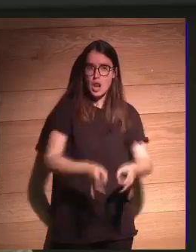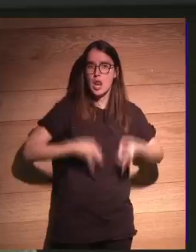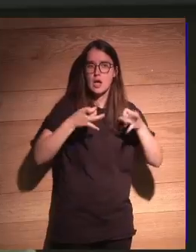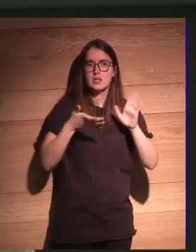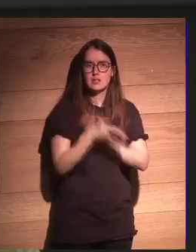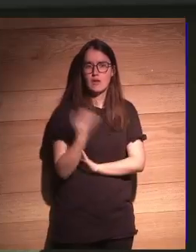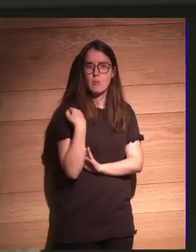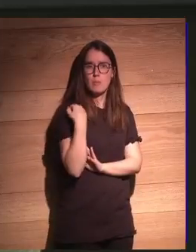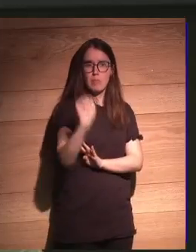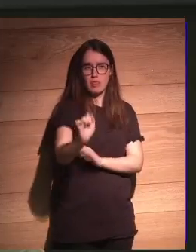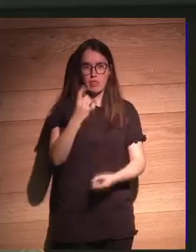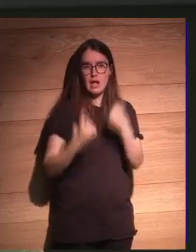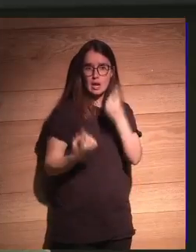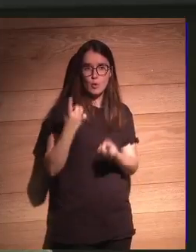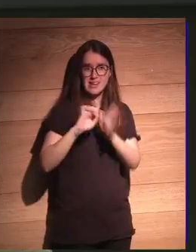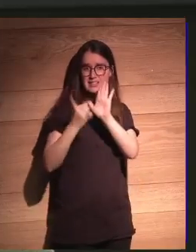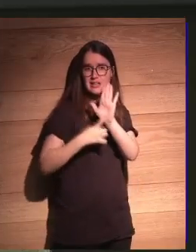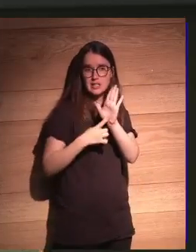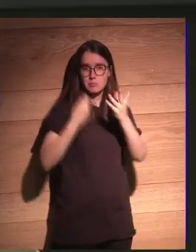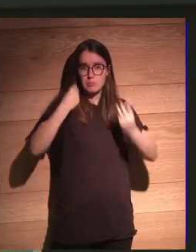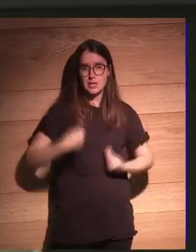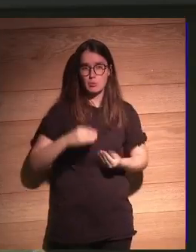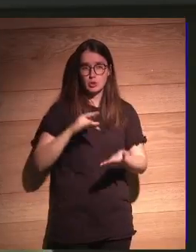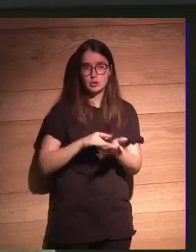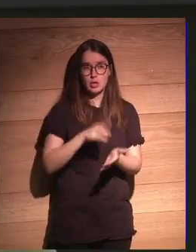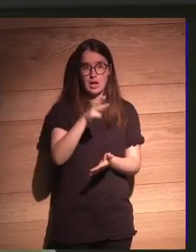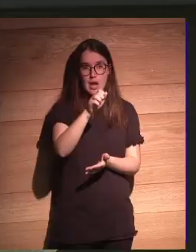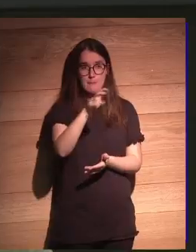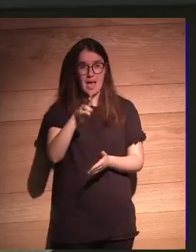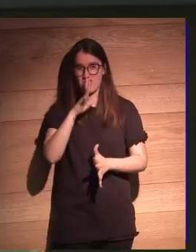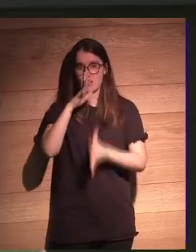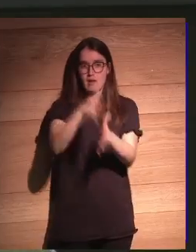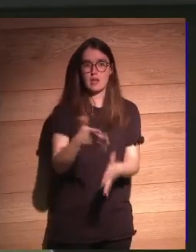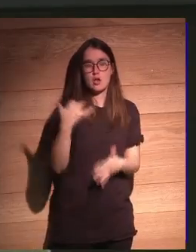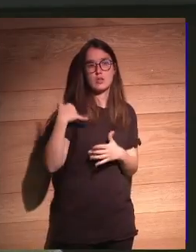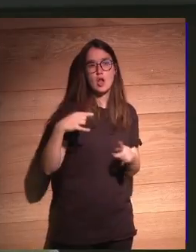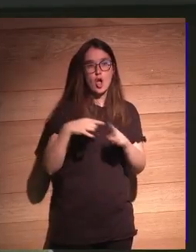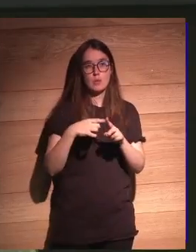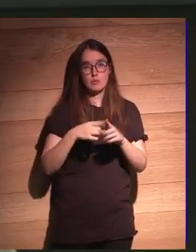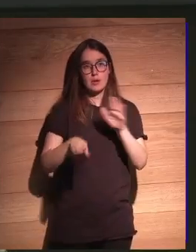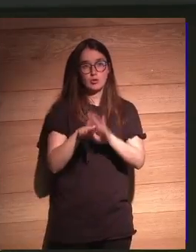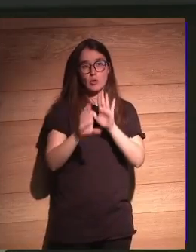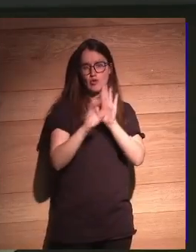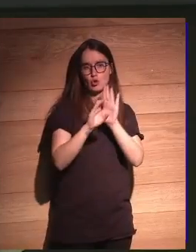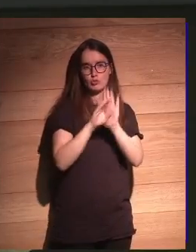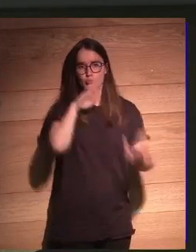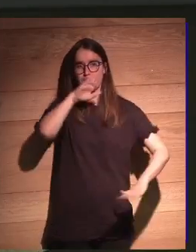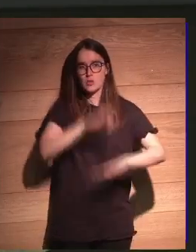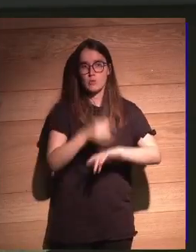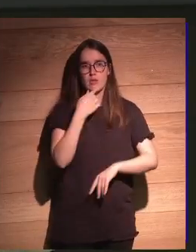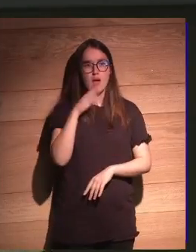before. So we have to disobey some laws, as PA has been doing for 10 years, so we guarantee